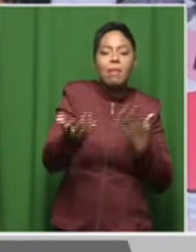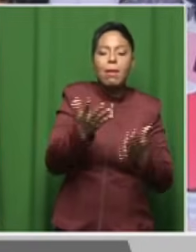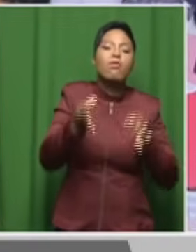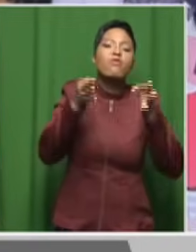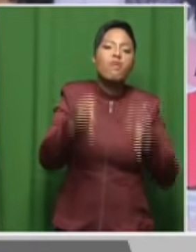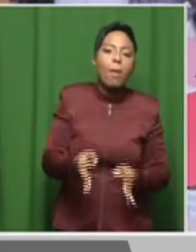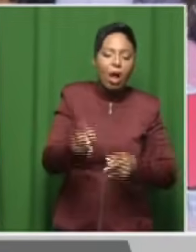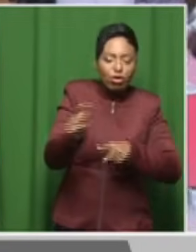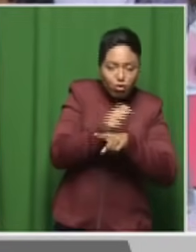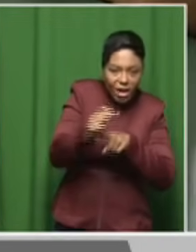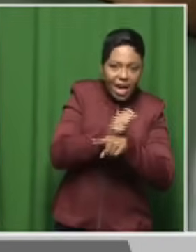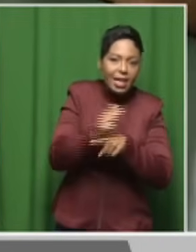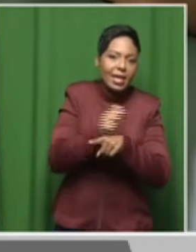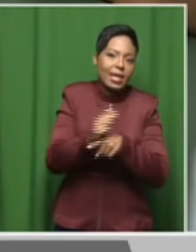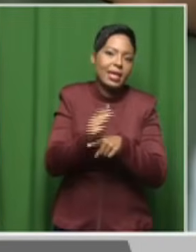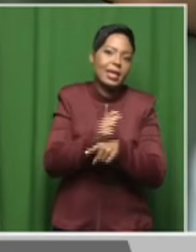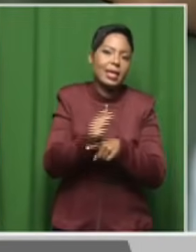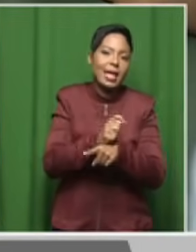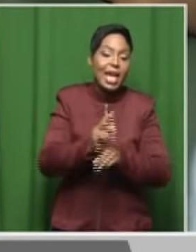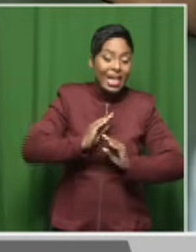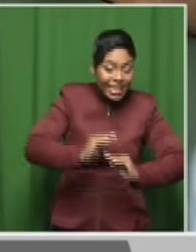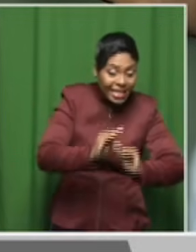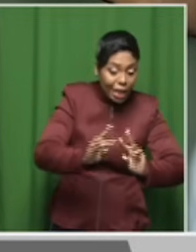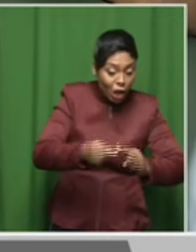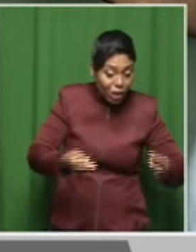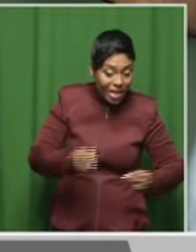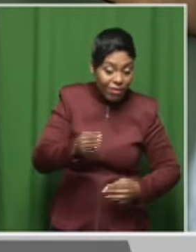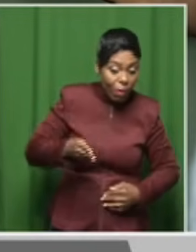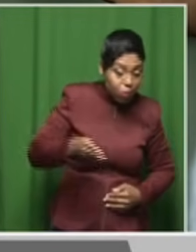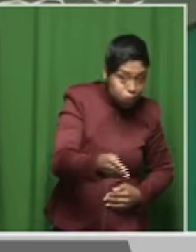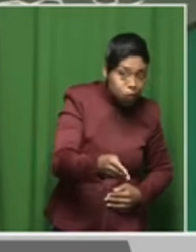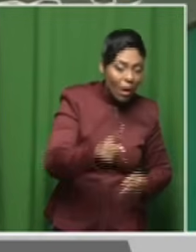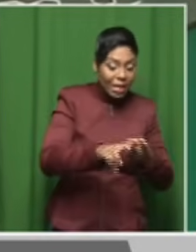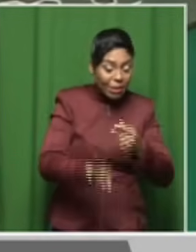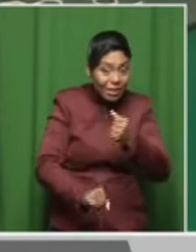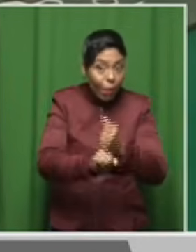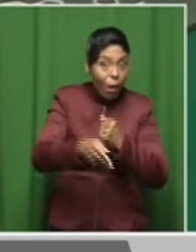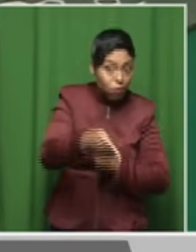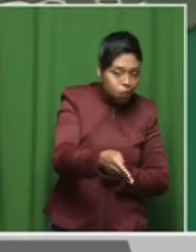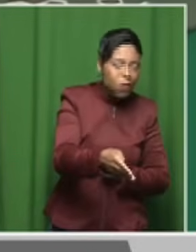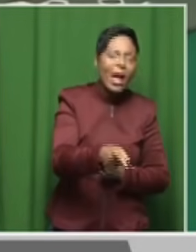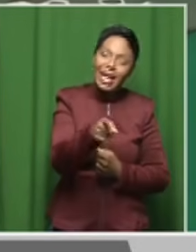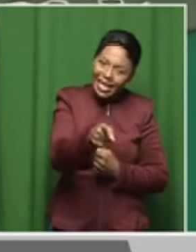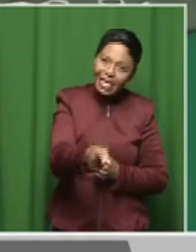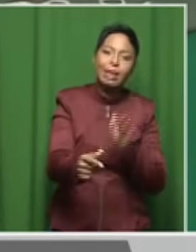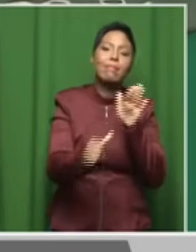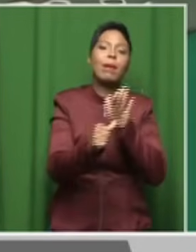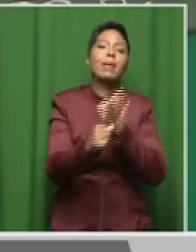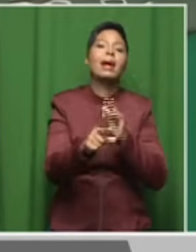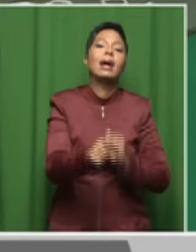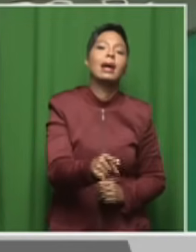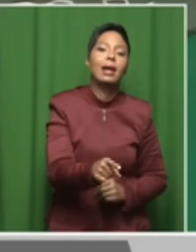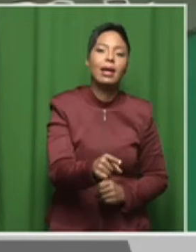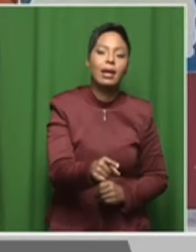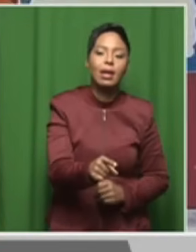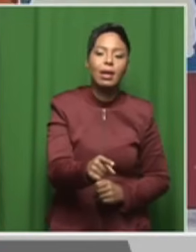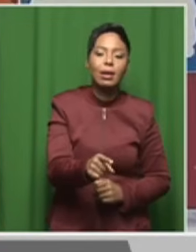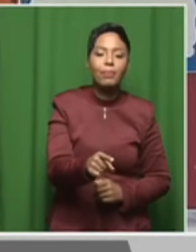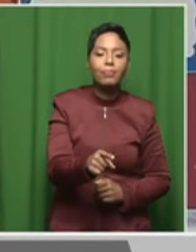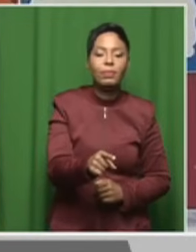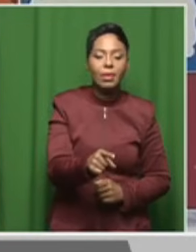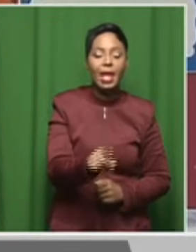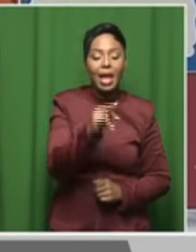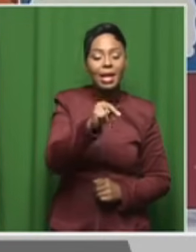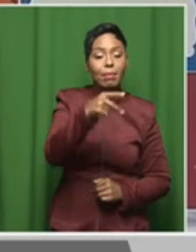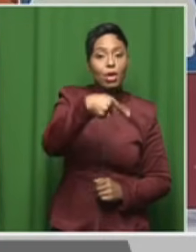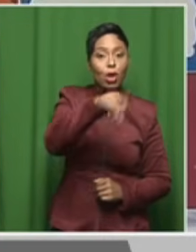qualification, as long as the teaching resources are there and the support is there. We have an enormous network in the NPO sector. And I think,